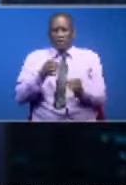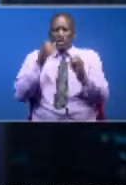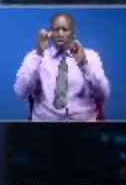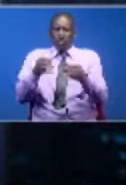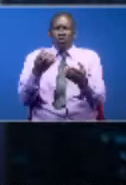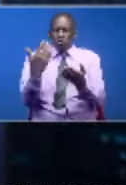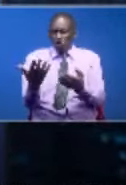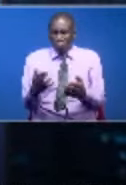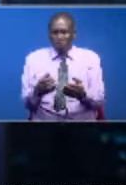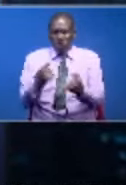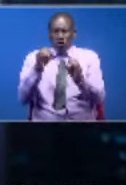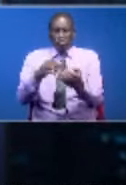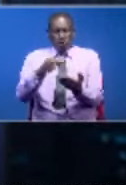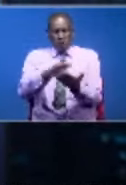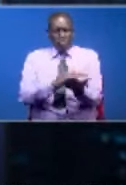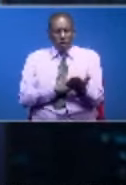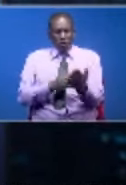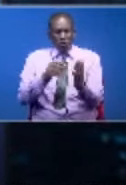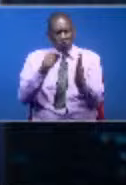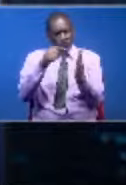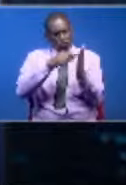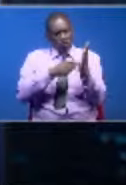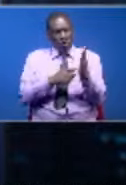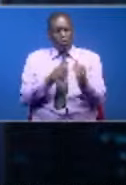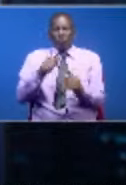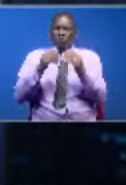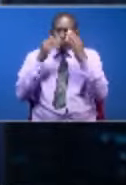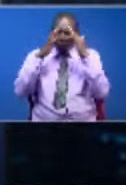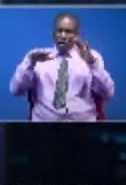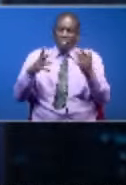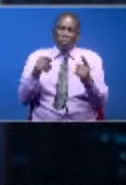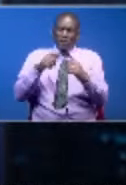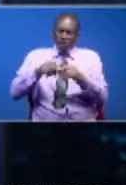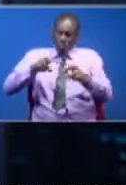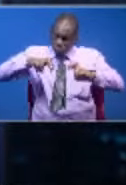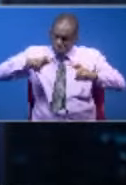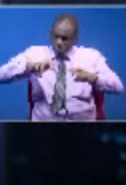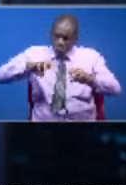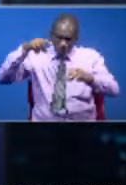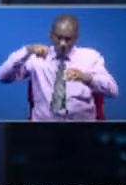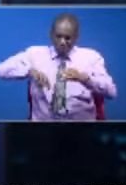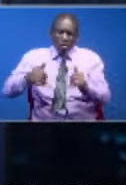new reporting guidelines that we can't know about until we've sort of gone through it.